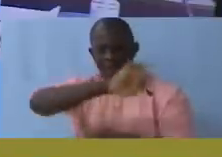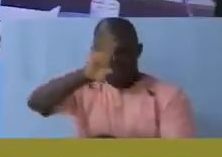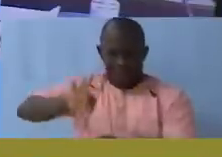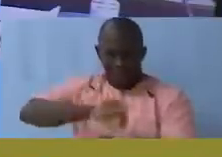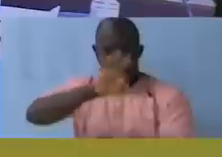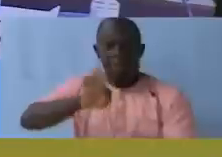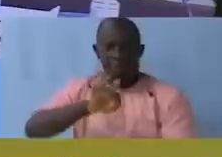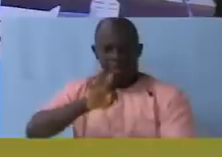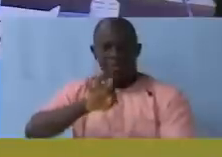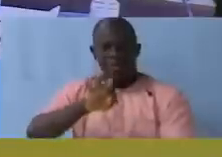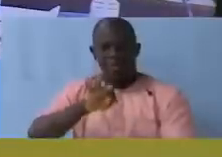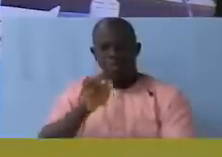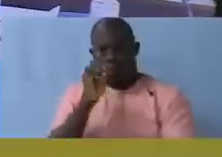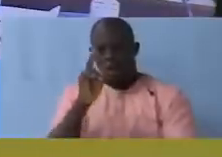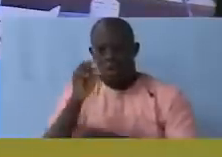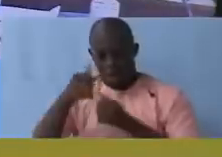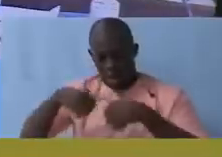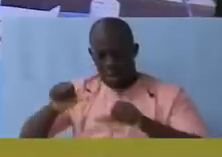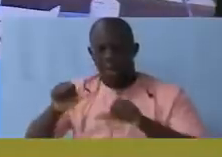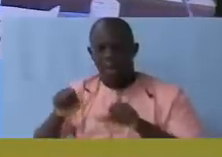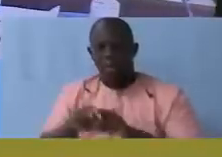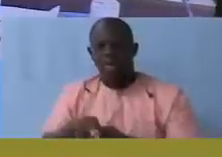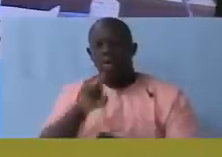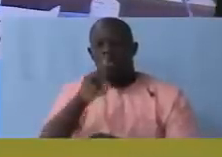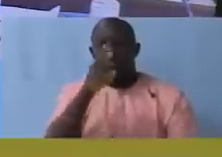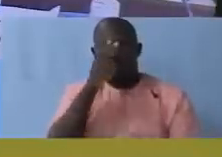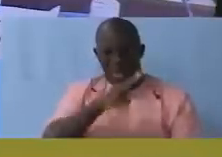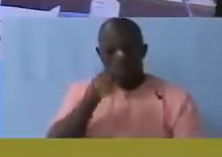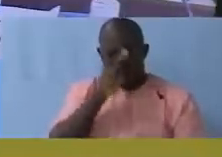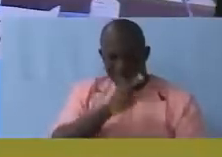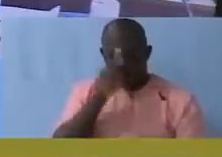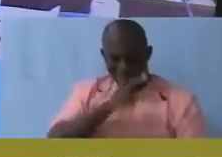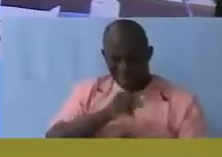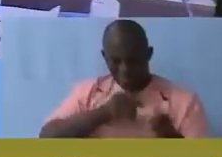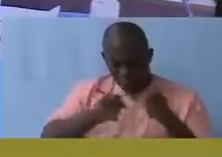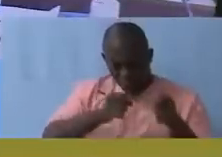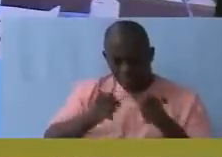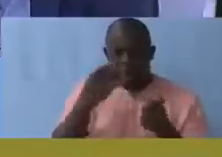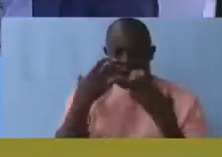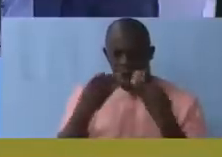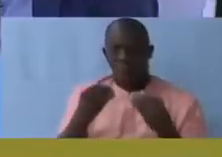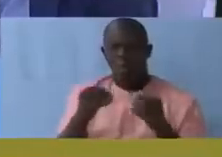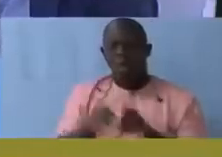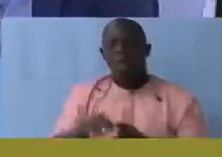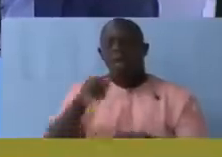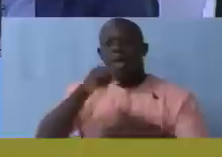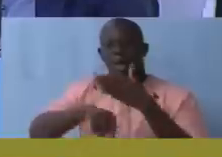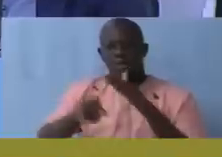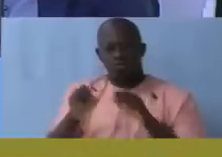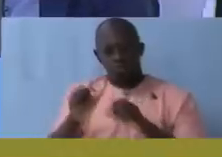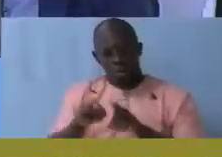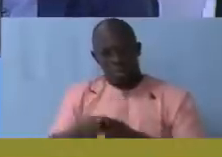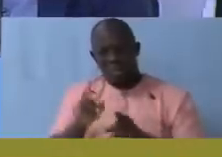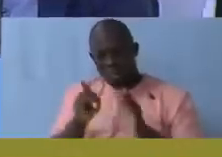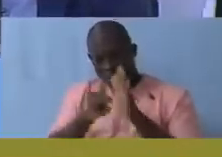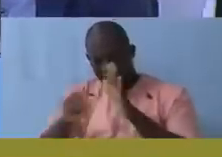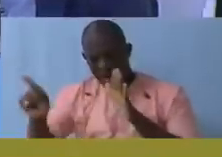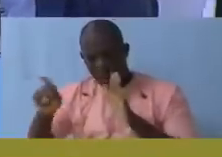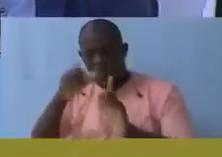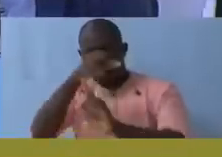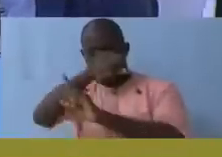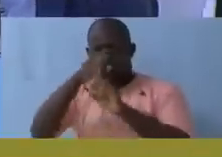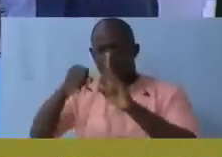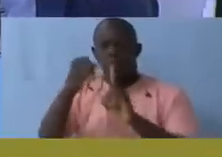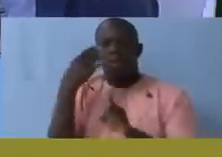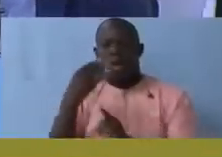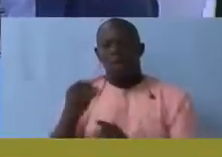So that's one factor. How did you manage in such a situation?